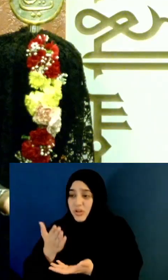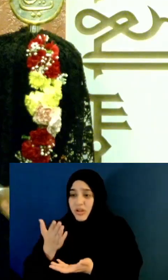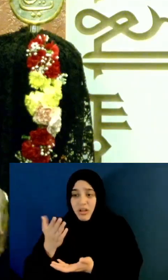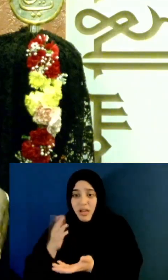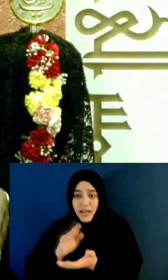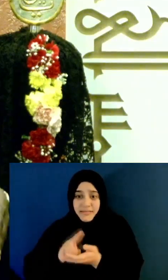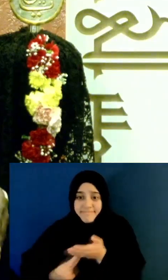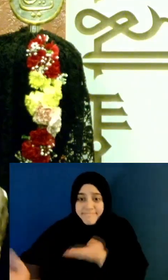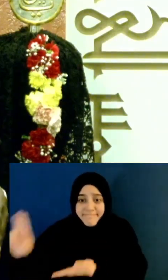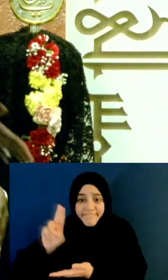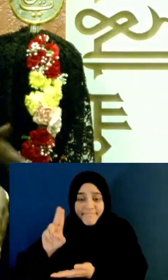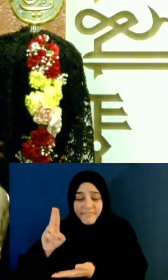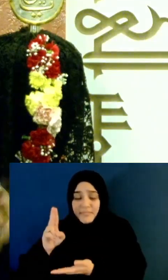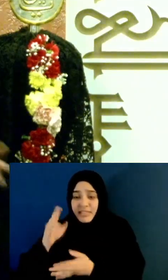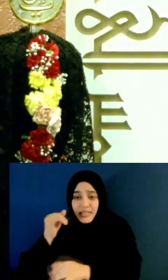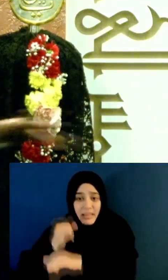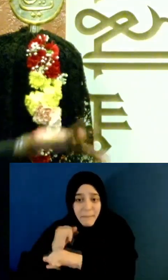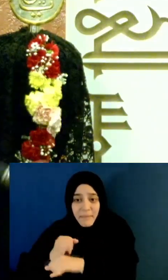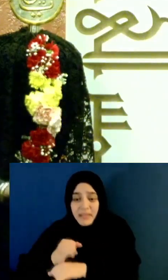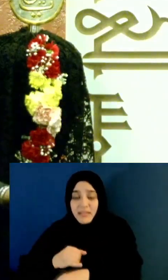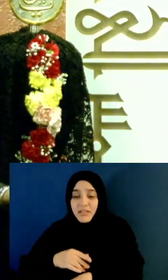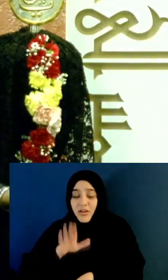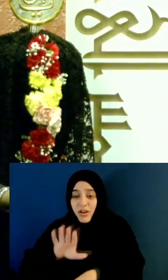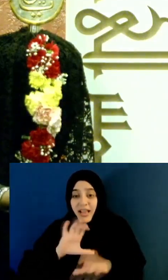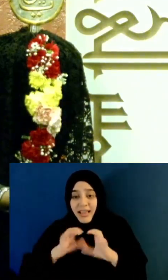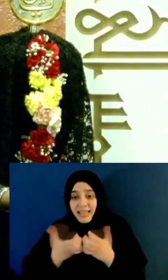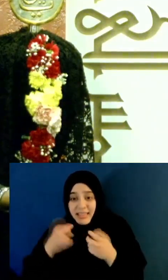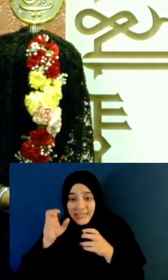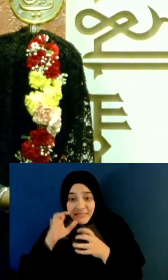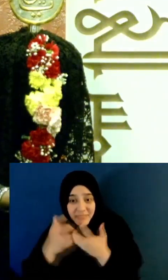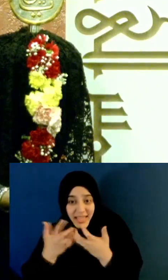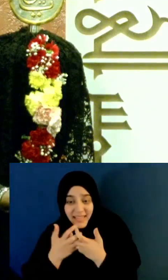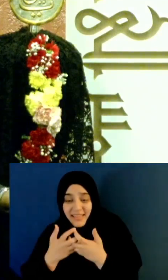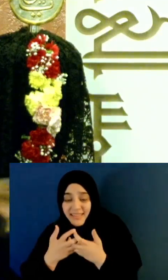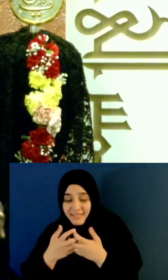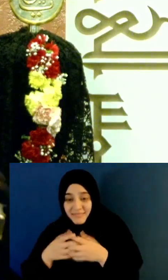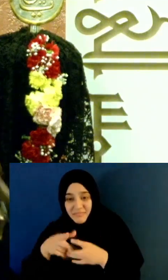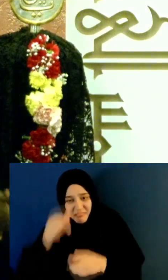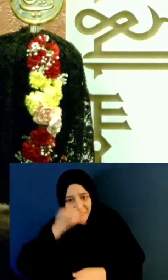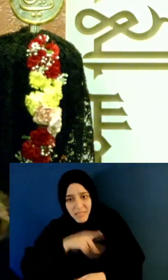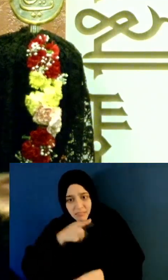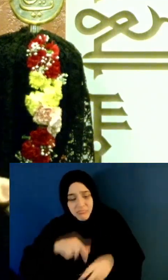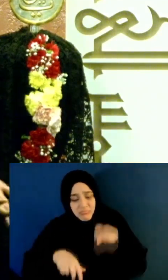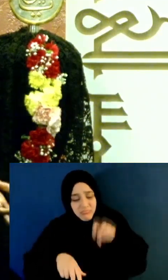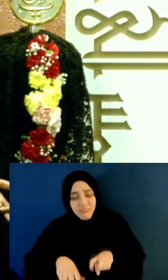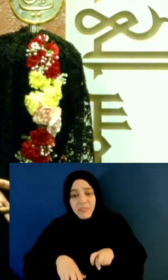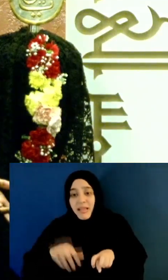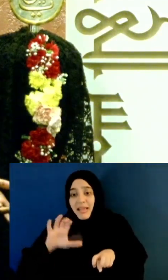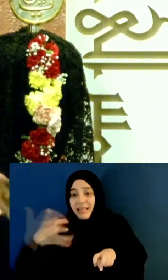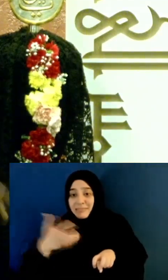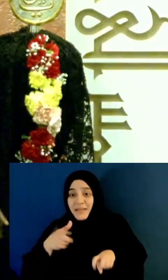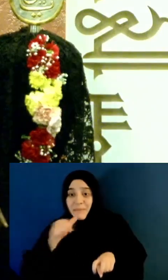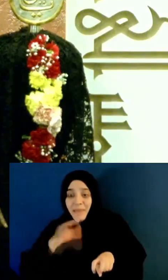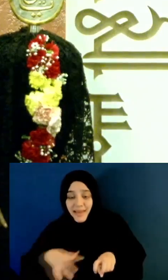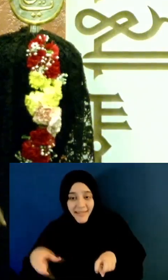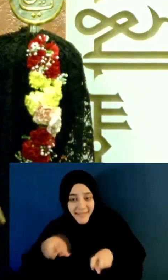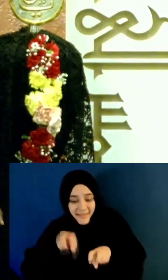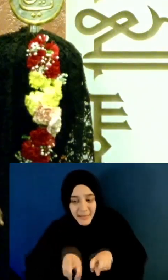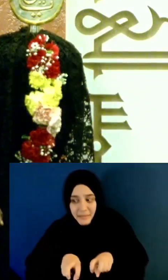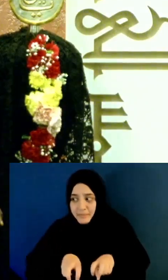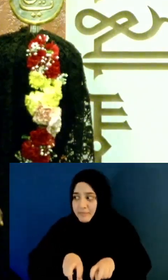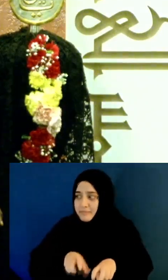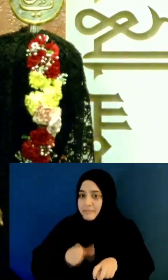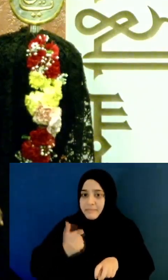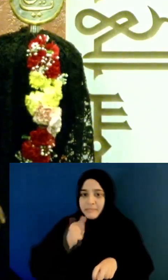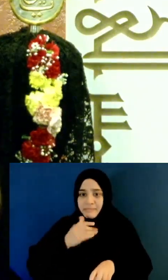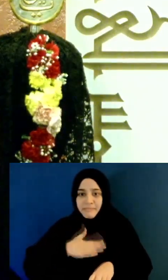Your classmate, she comes to you, she shakes your hand, she's no mahram. Do you give the hand, you don't give? Let me give, no problem,